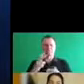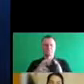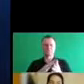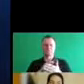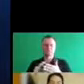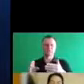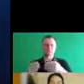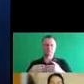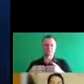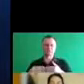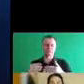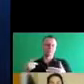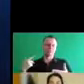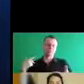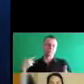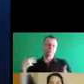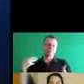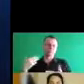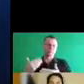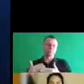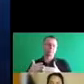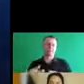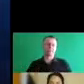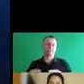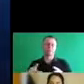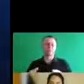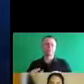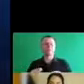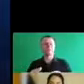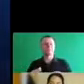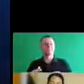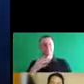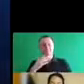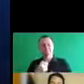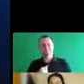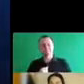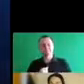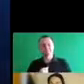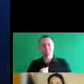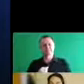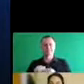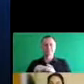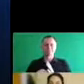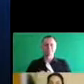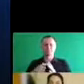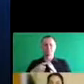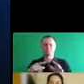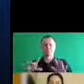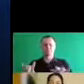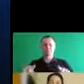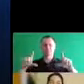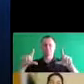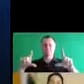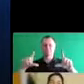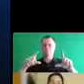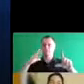very long and checkered history of complex borders, water borders around our country. Yeah. But